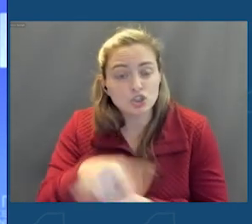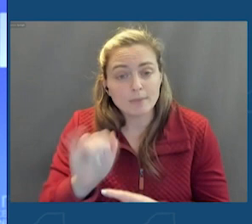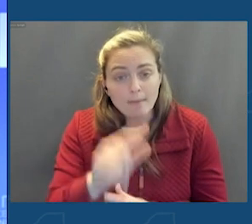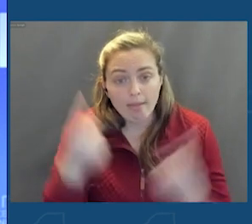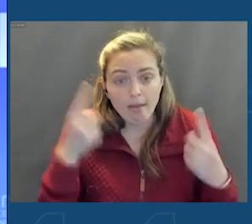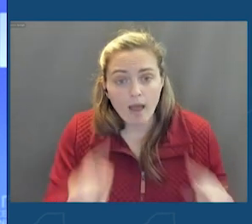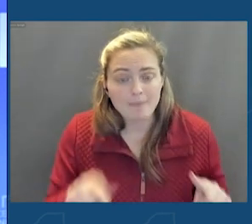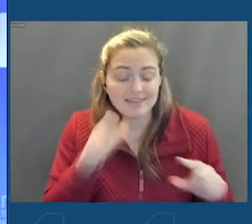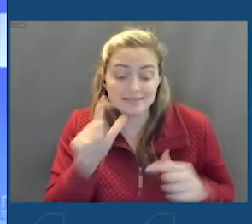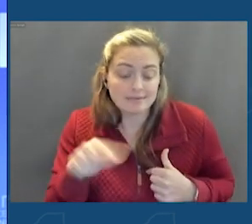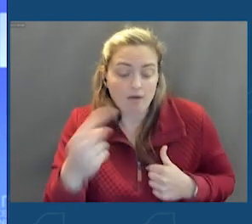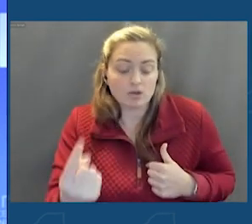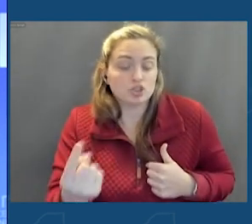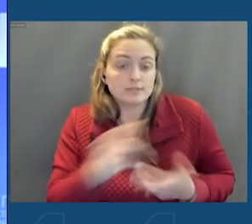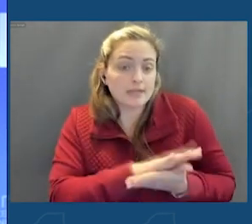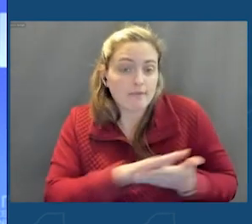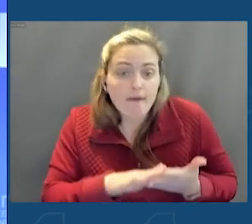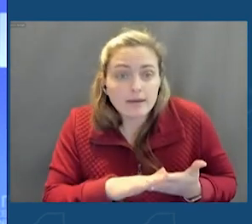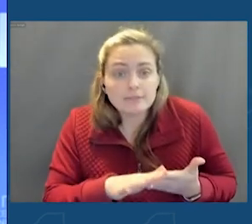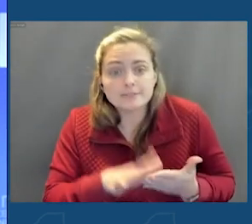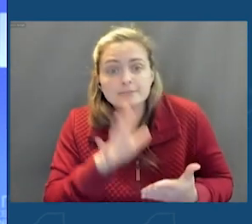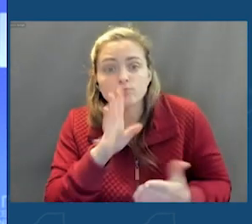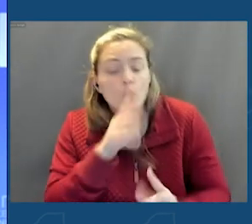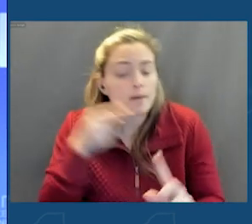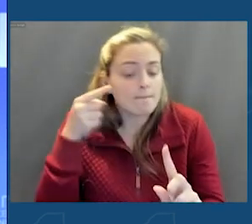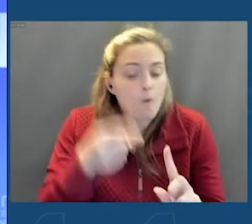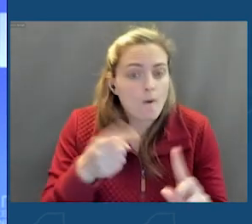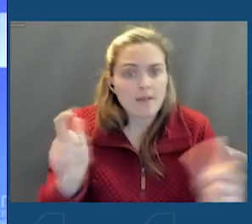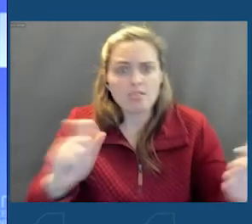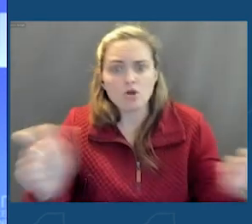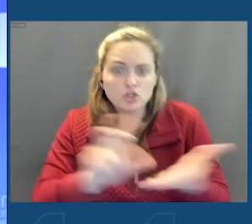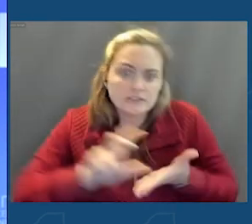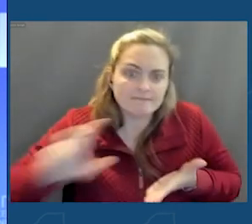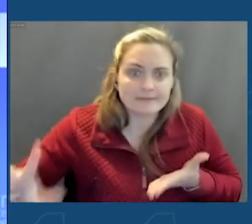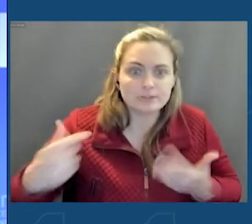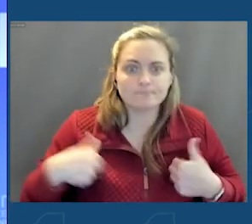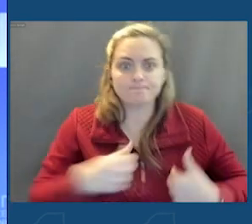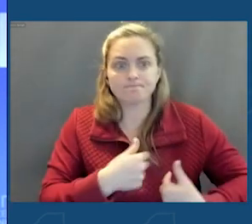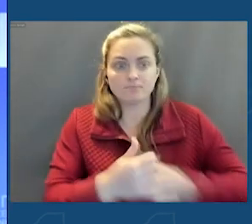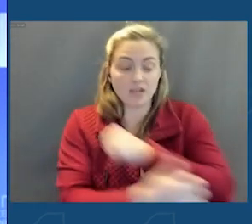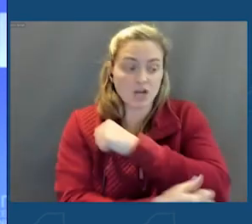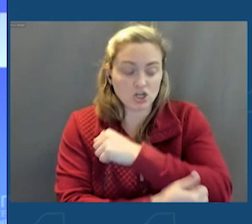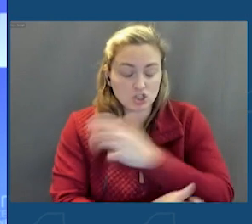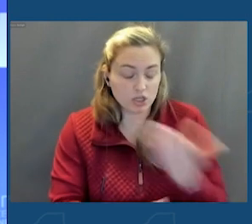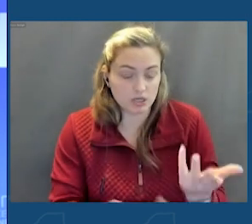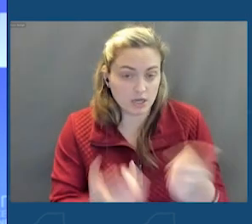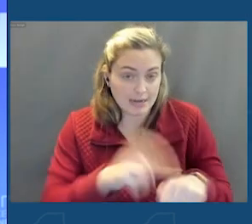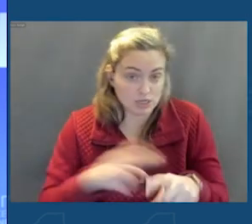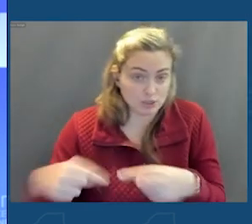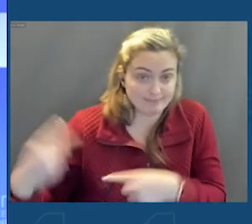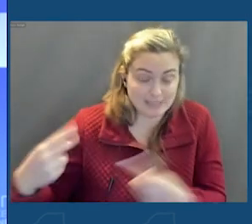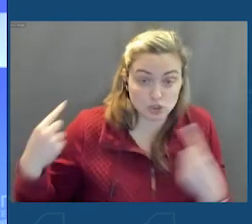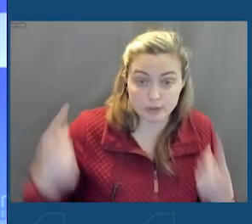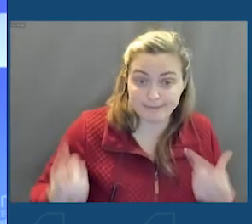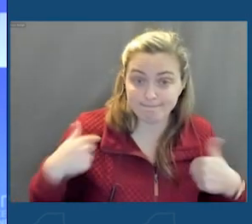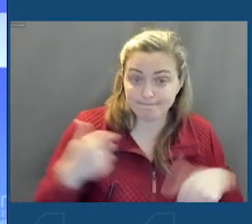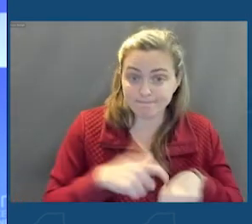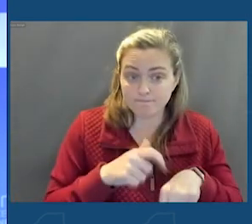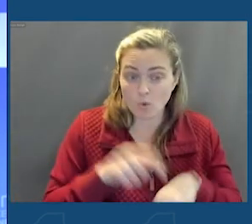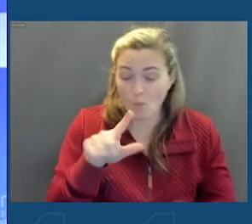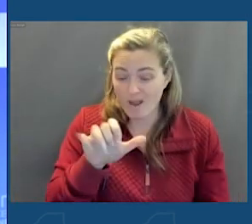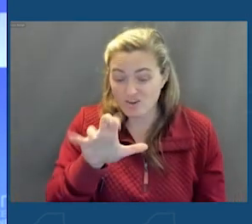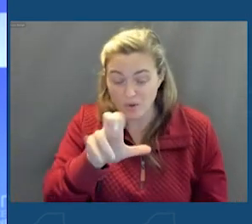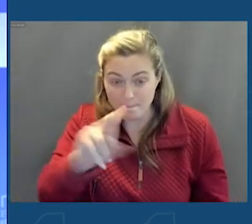is not just a nice talking point, the largest investment in our continent, largest investment in our nation's history at this time, $100